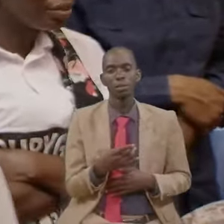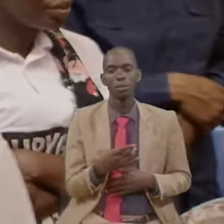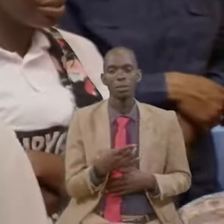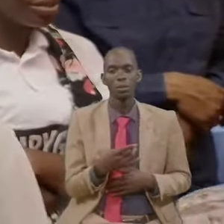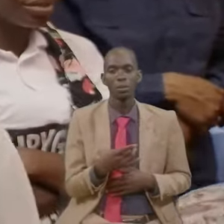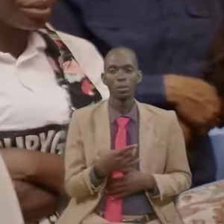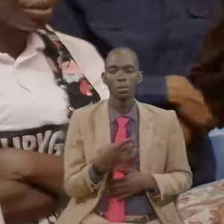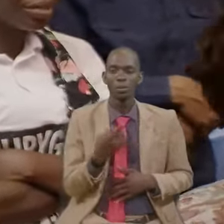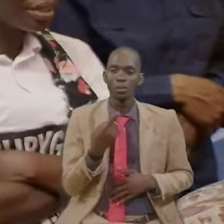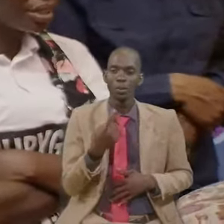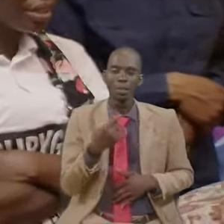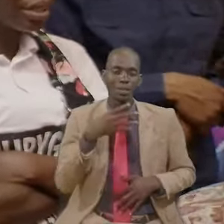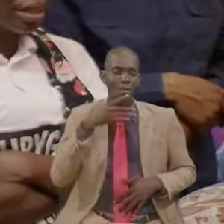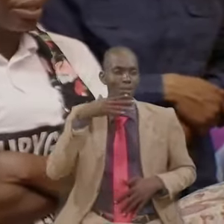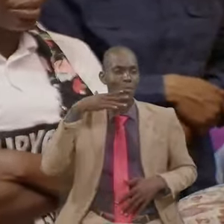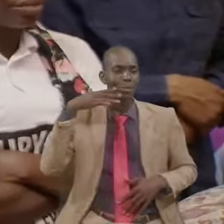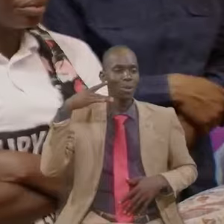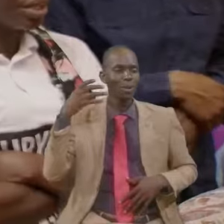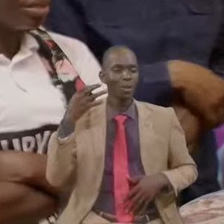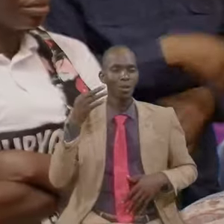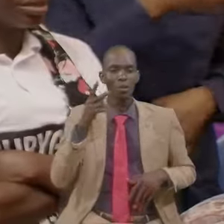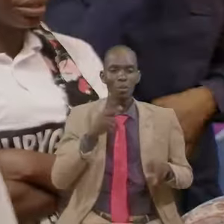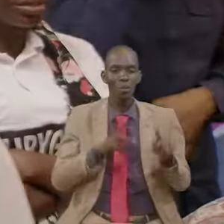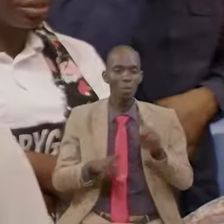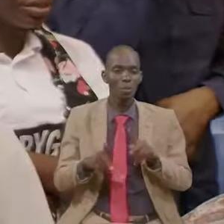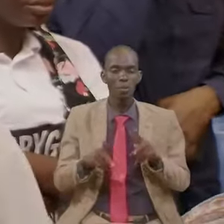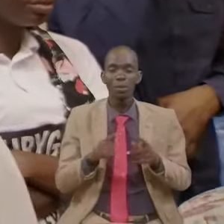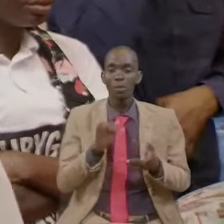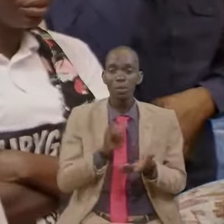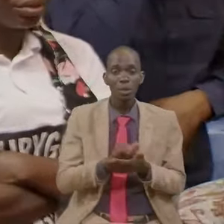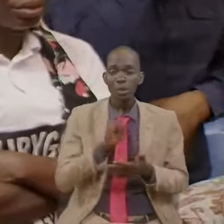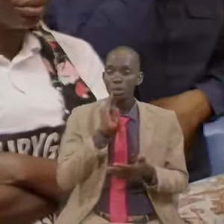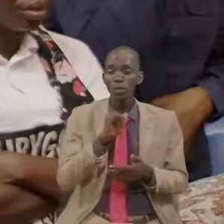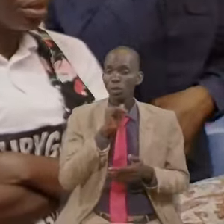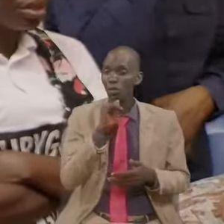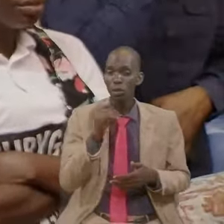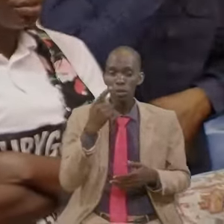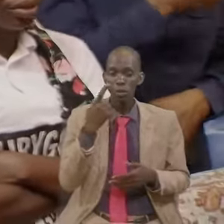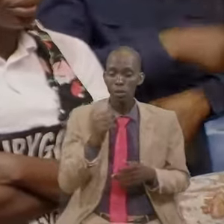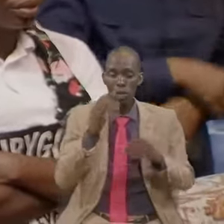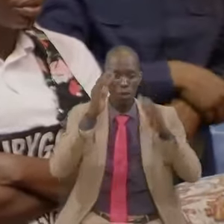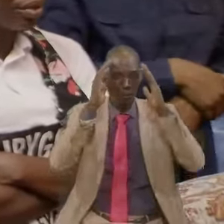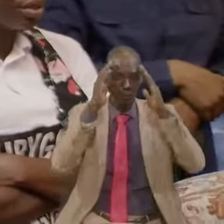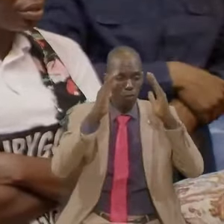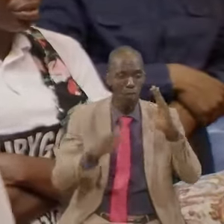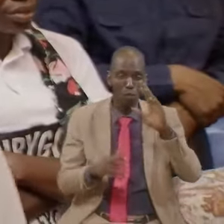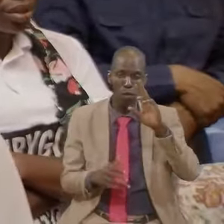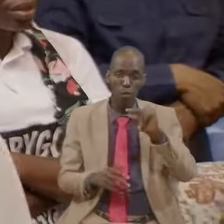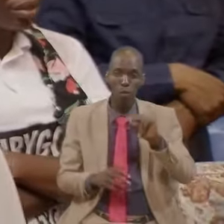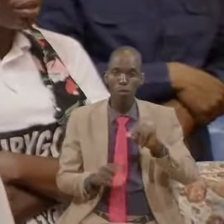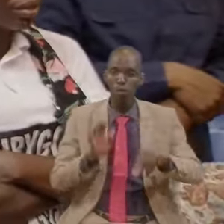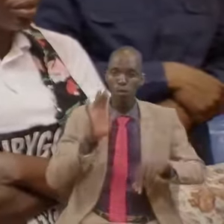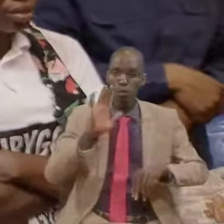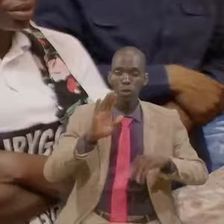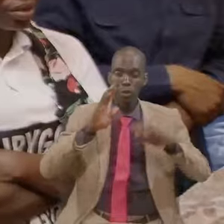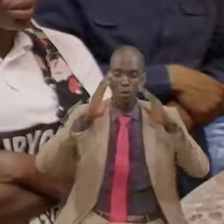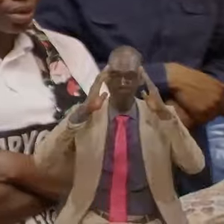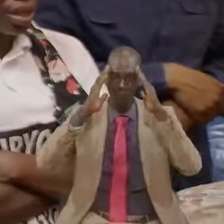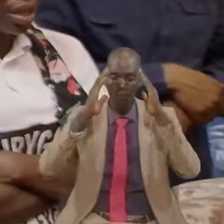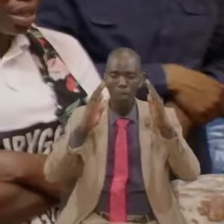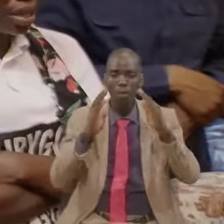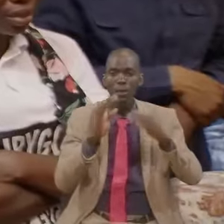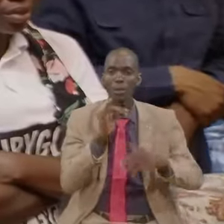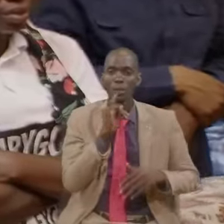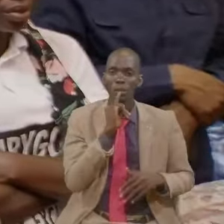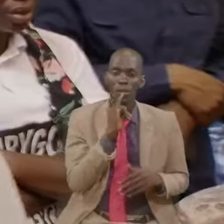the smiles of the people. That's not the focus. Your focus is